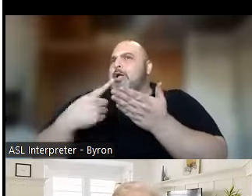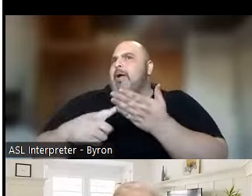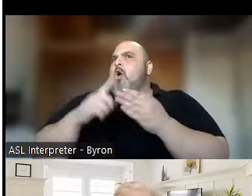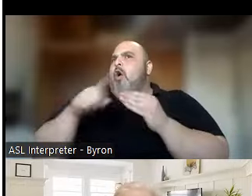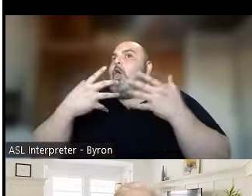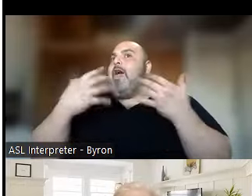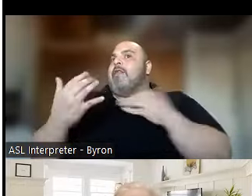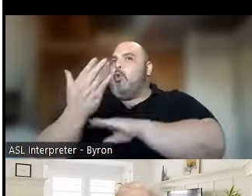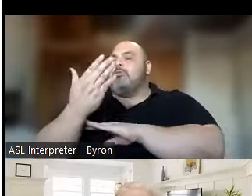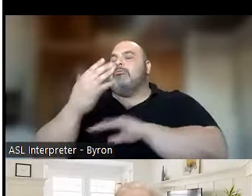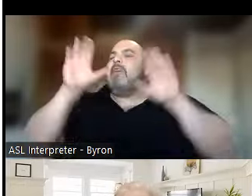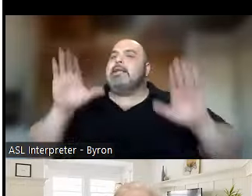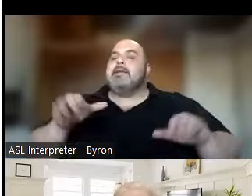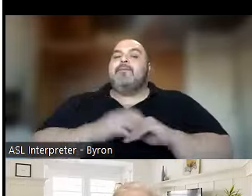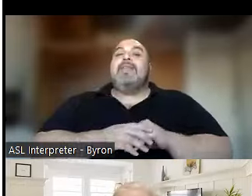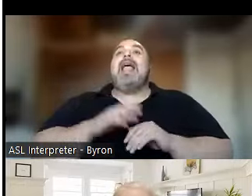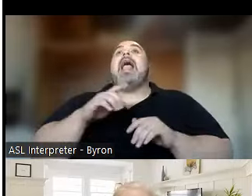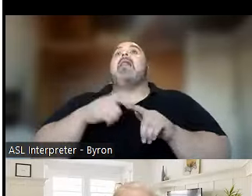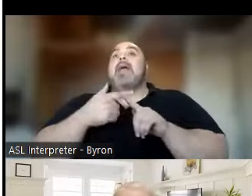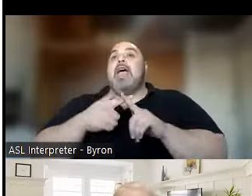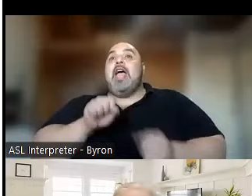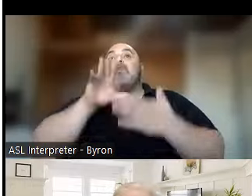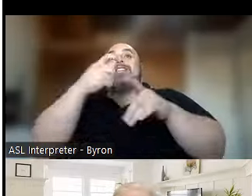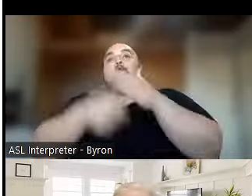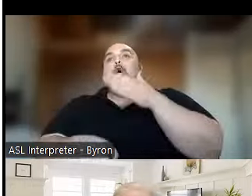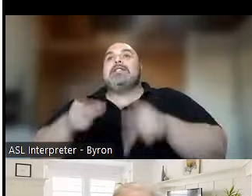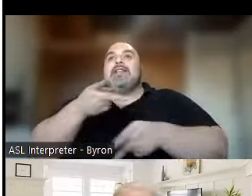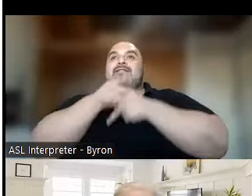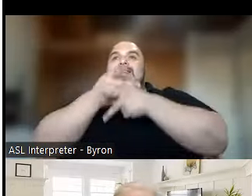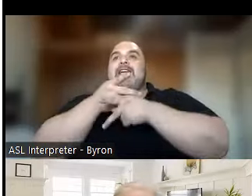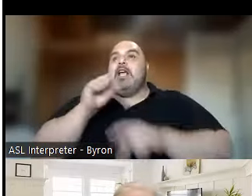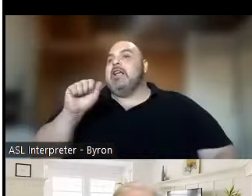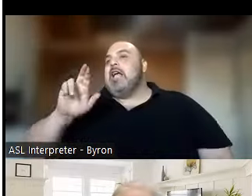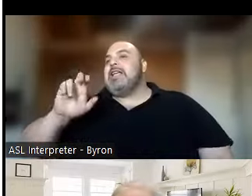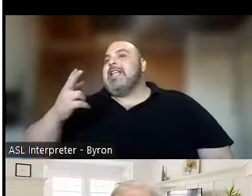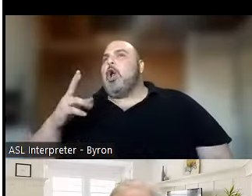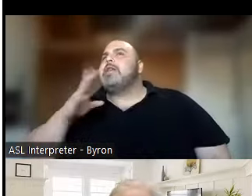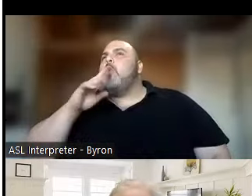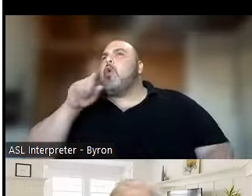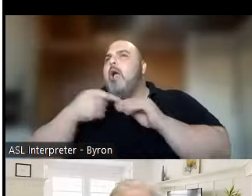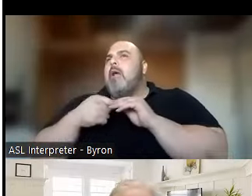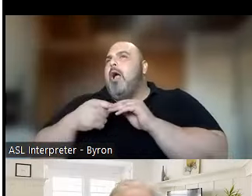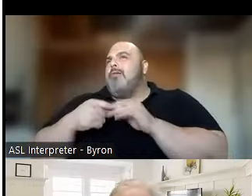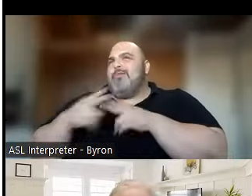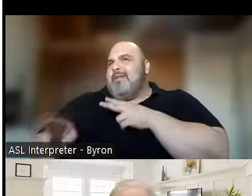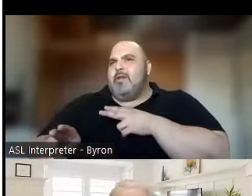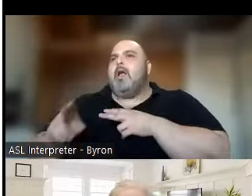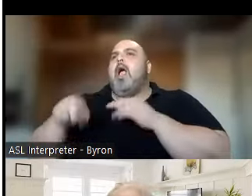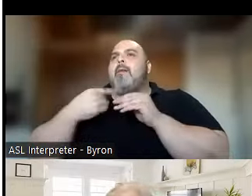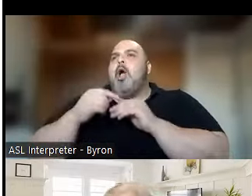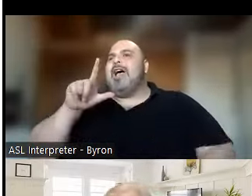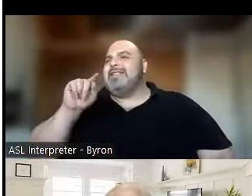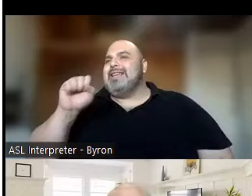is fantastic. And then addressing cost of care, which Sarah spoke to briefly with the LTSS